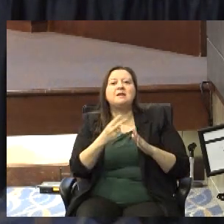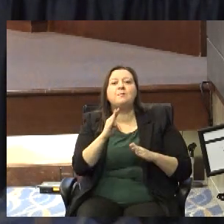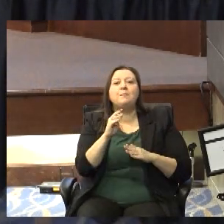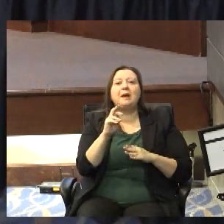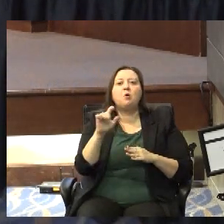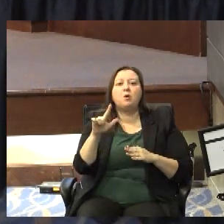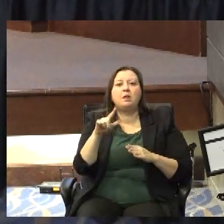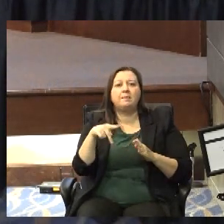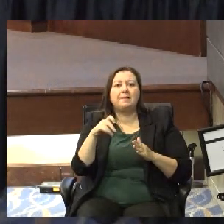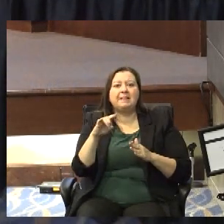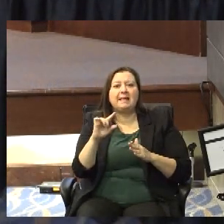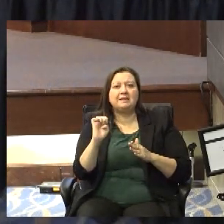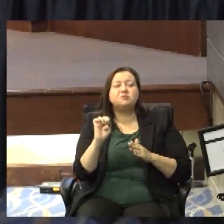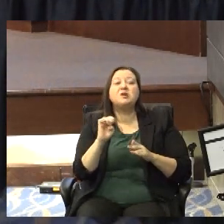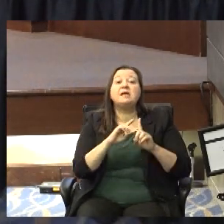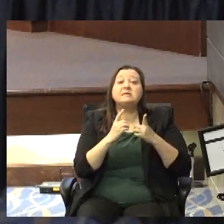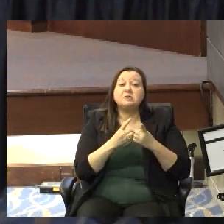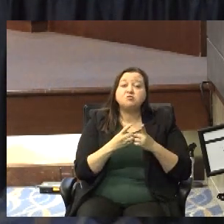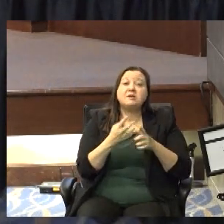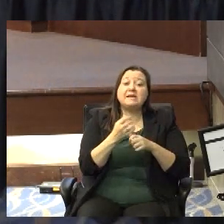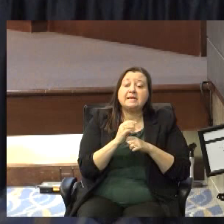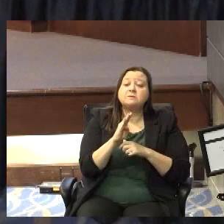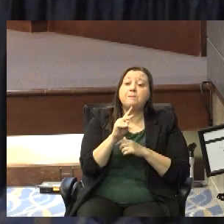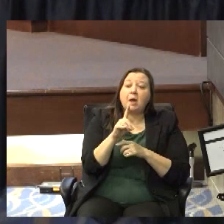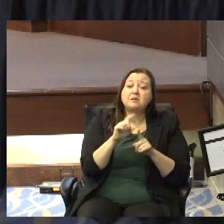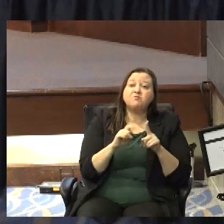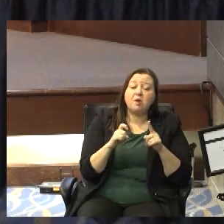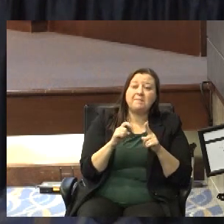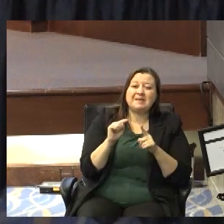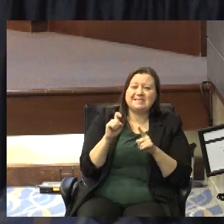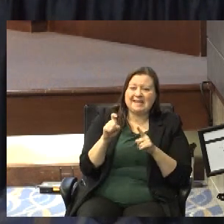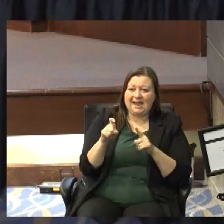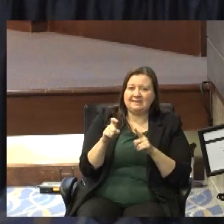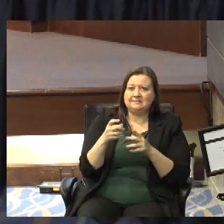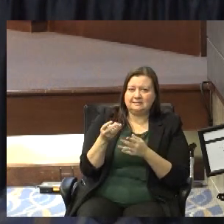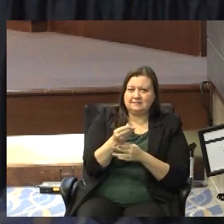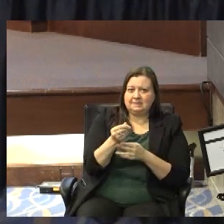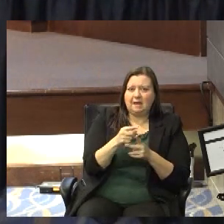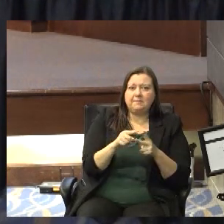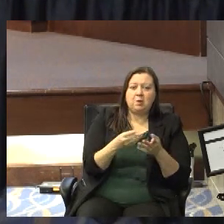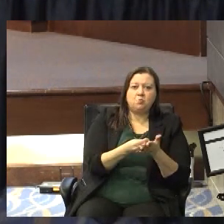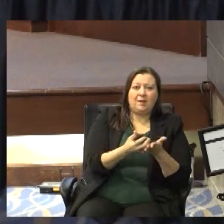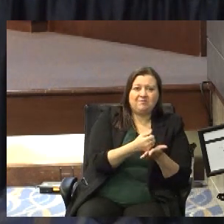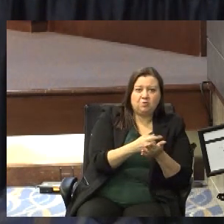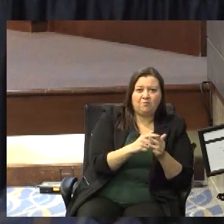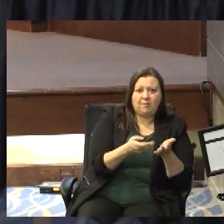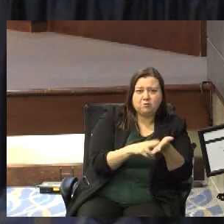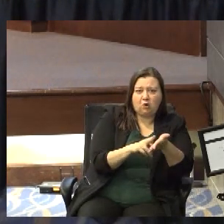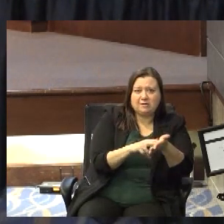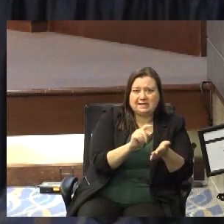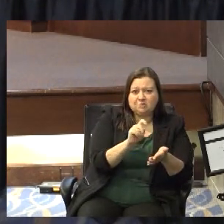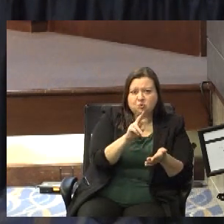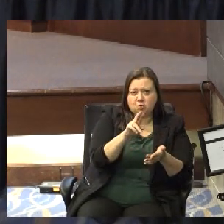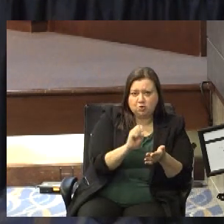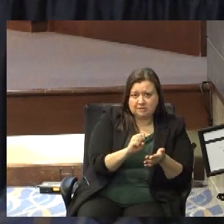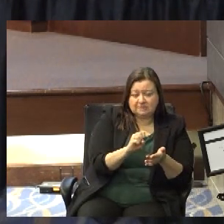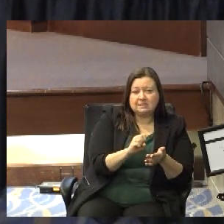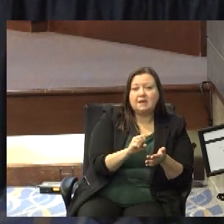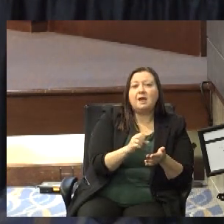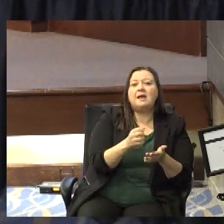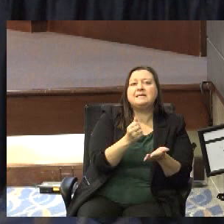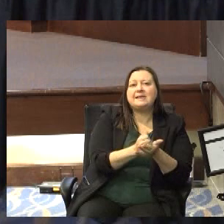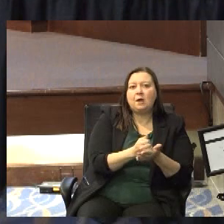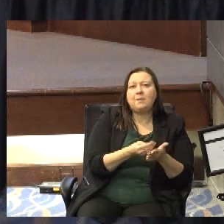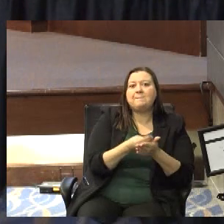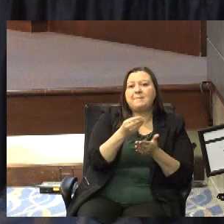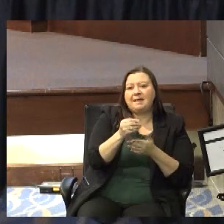the district issues bonds backed by their unlimited tax, but they use the revenue that comes over by contract from the TERS to essentially buy down that